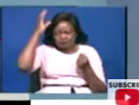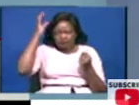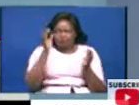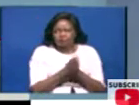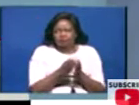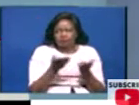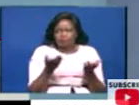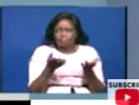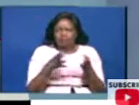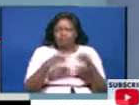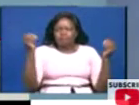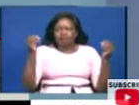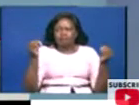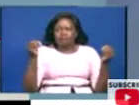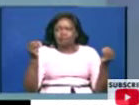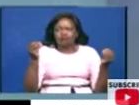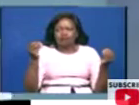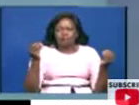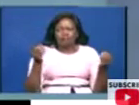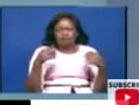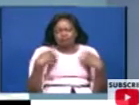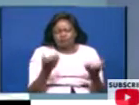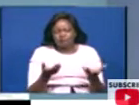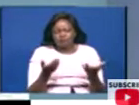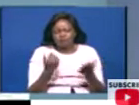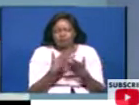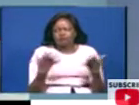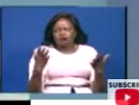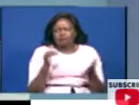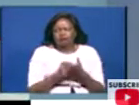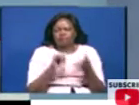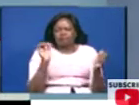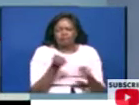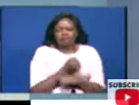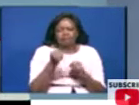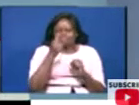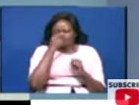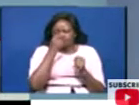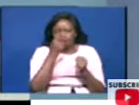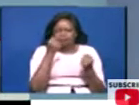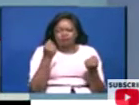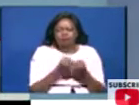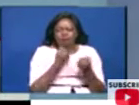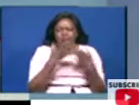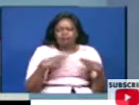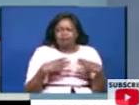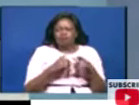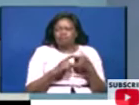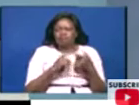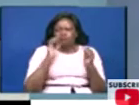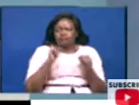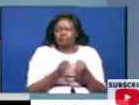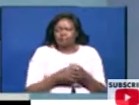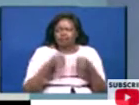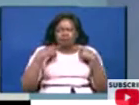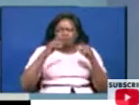he disappeared mysteriously or something that you can't wish to anybody happen? Sure. Nobody. Who would have announced